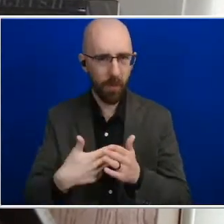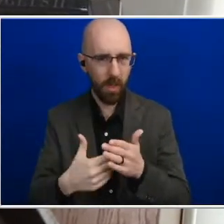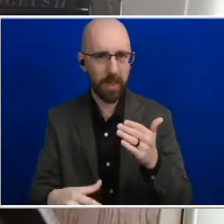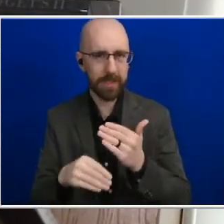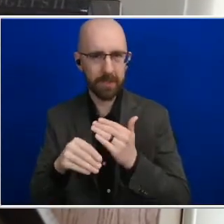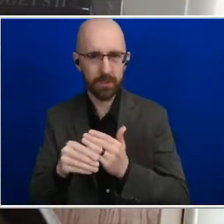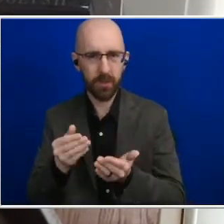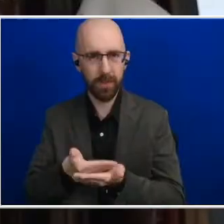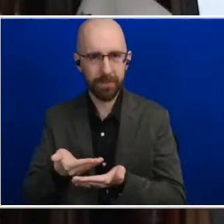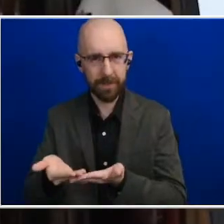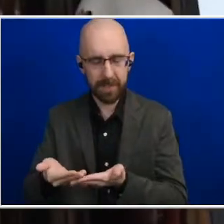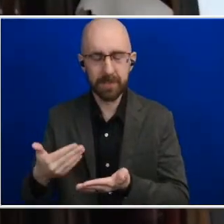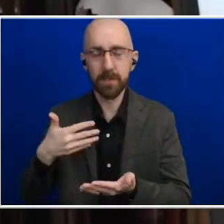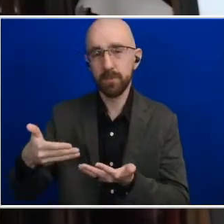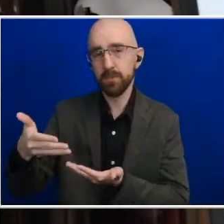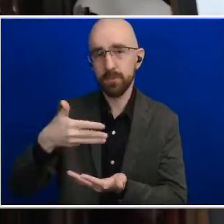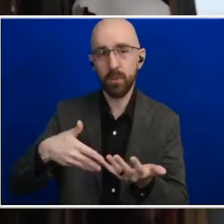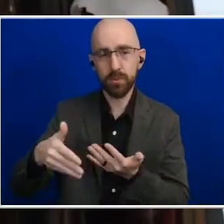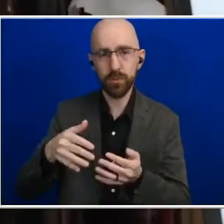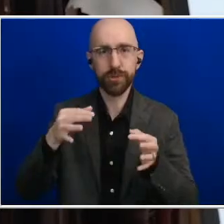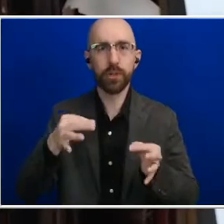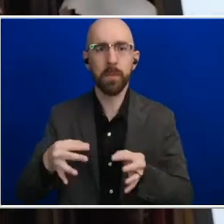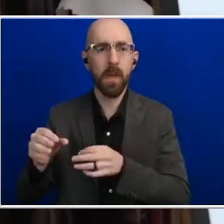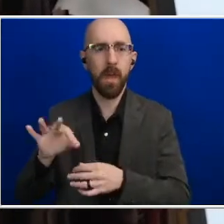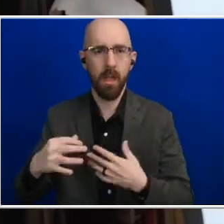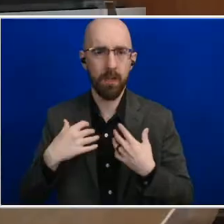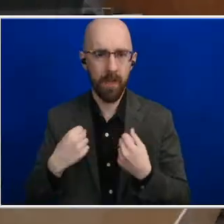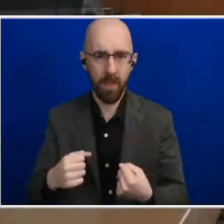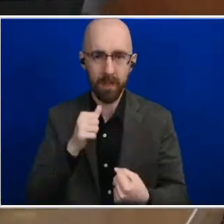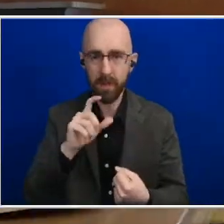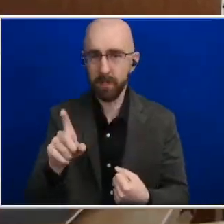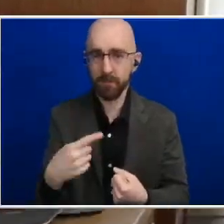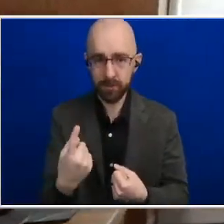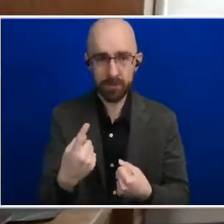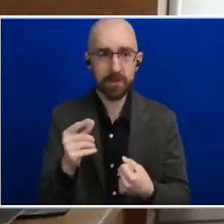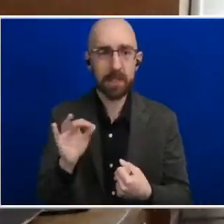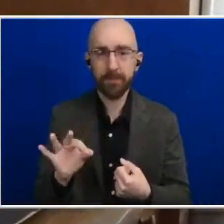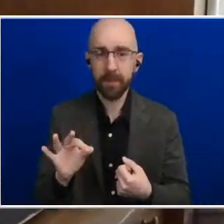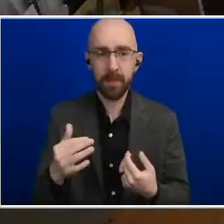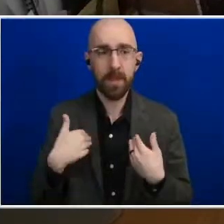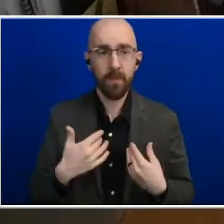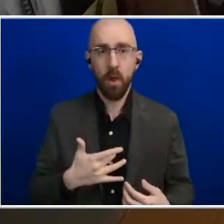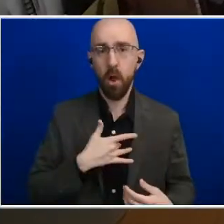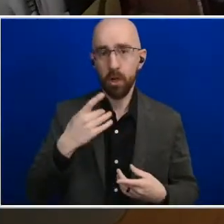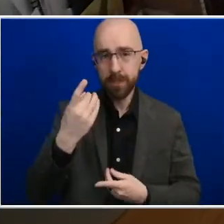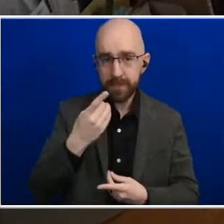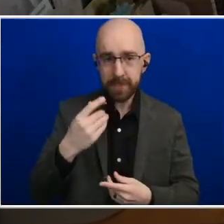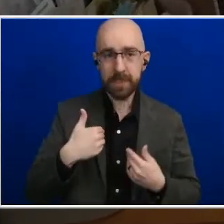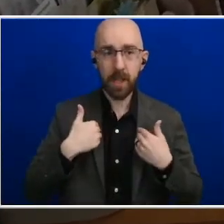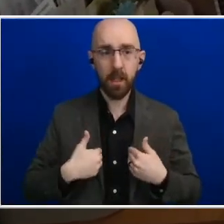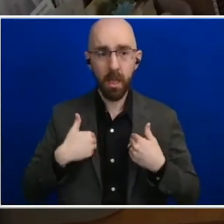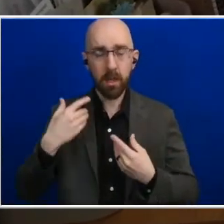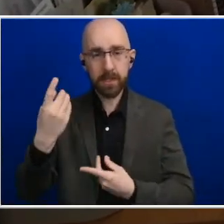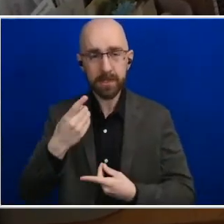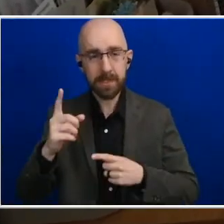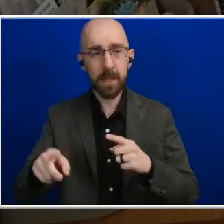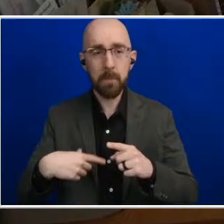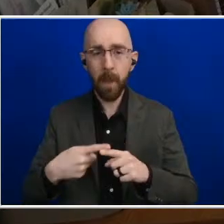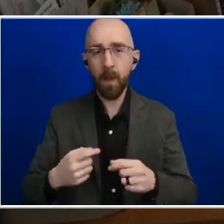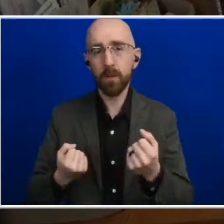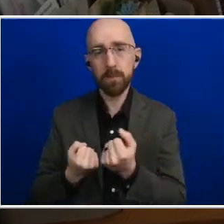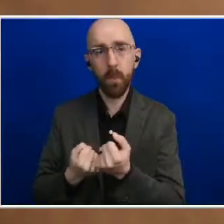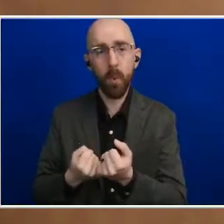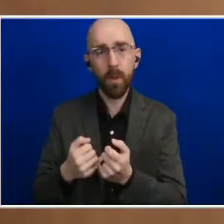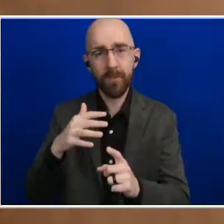social determinants of health. It's not just about whether or not you have heart disease or lung disease. It's about your supportive environment. Do you have